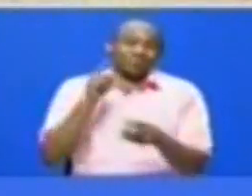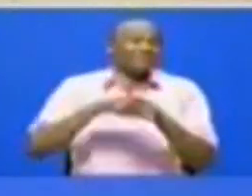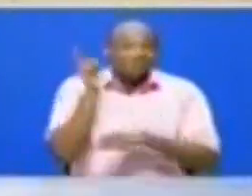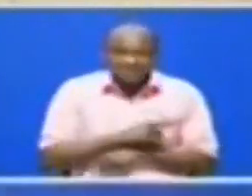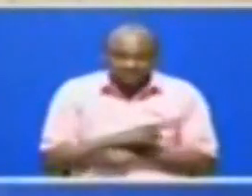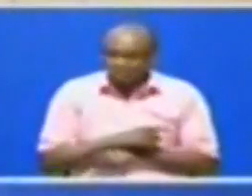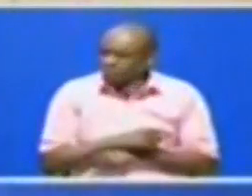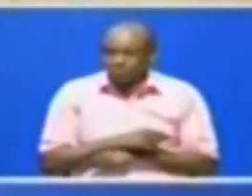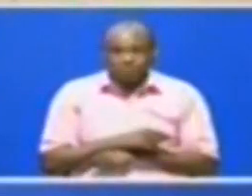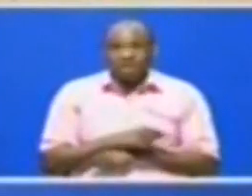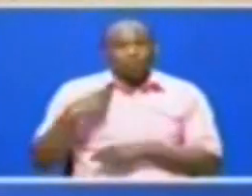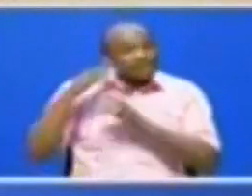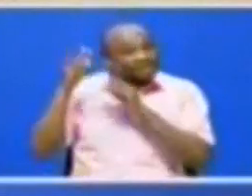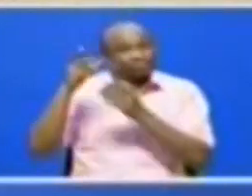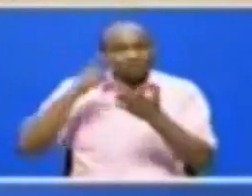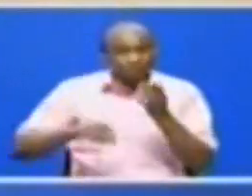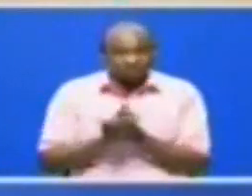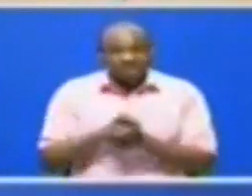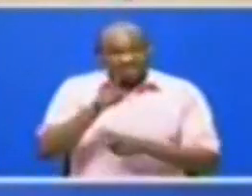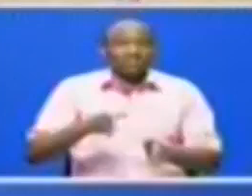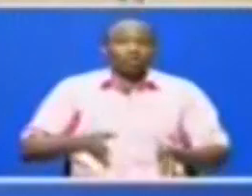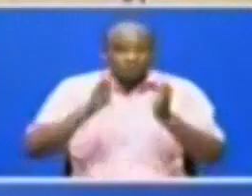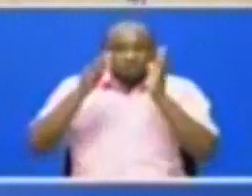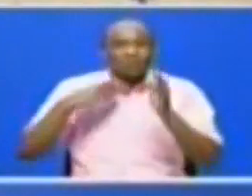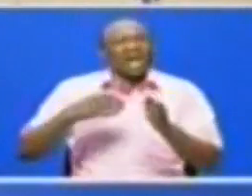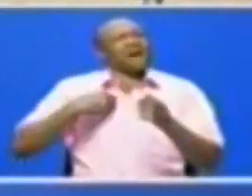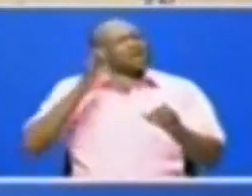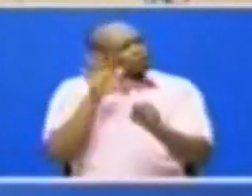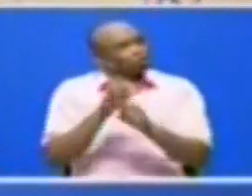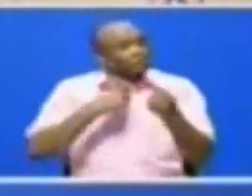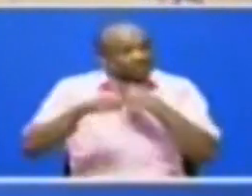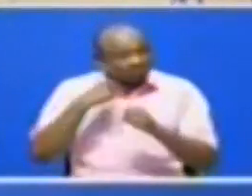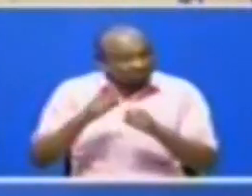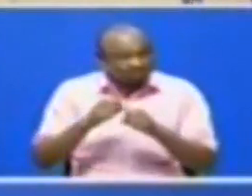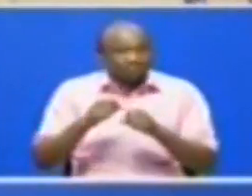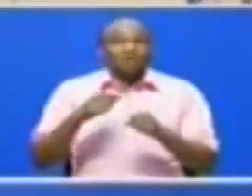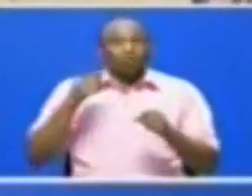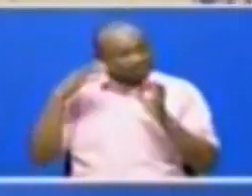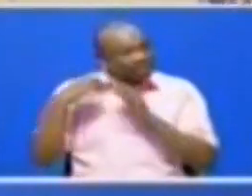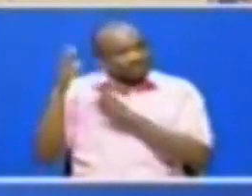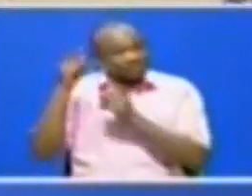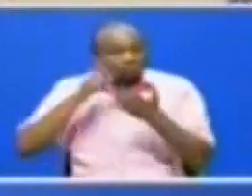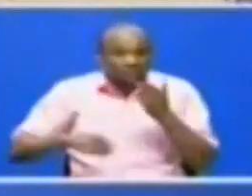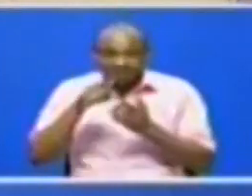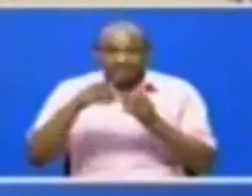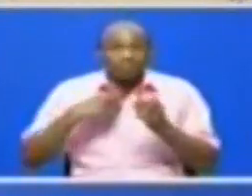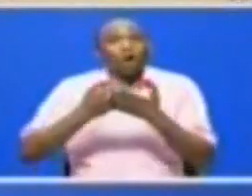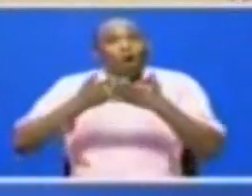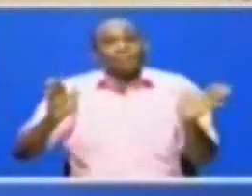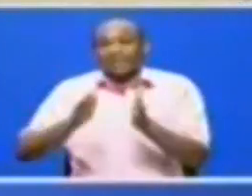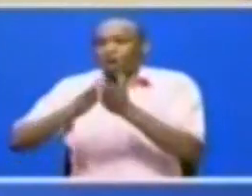completed. Tunatarajia kwamba barabara itakuwa na shughuli nyingi, na pia tunatarajia kwamba